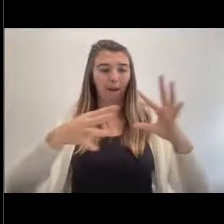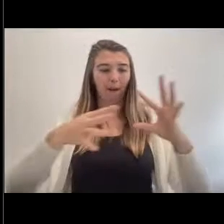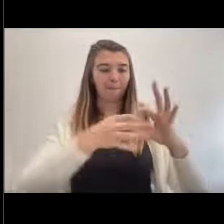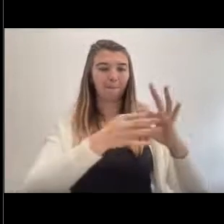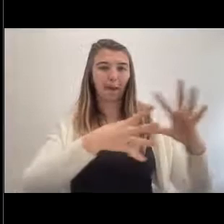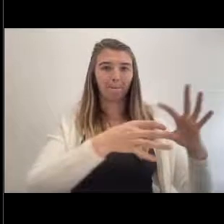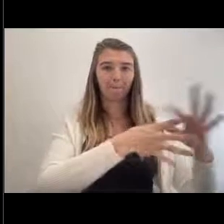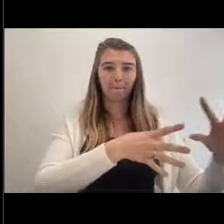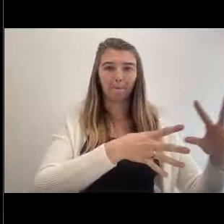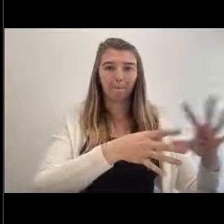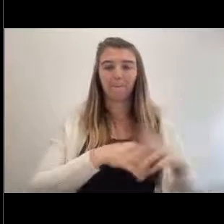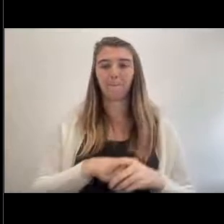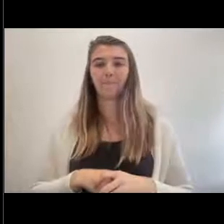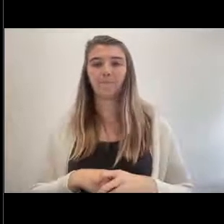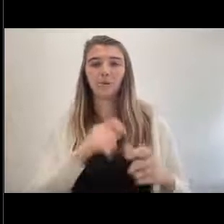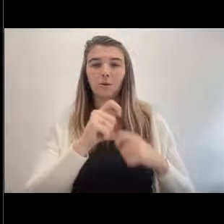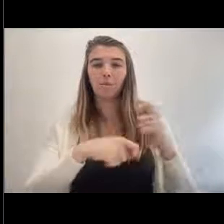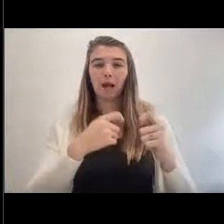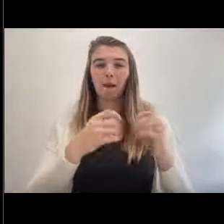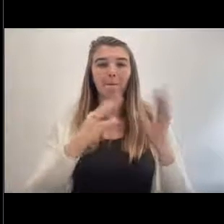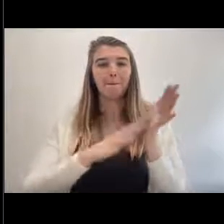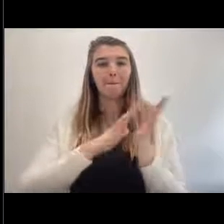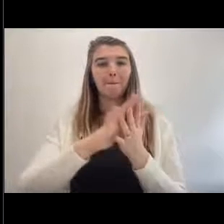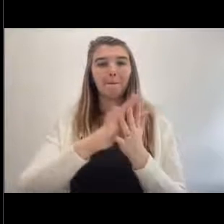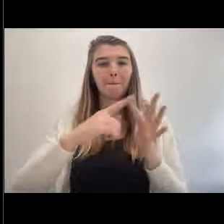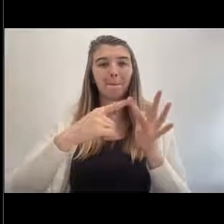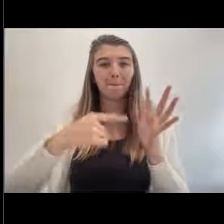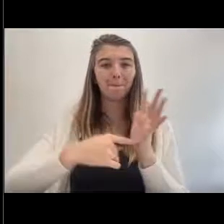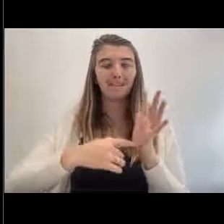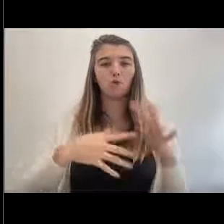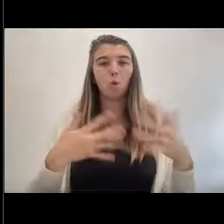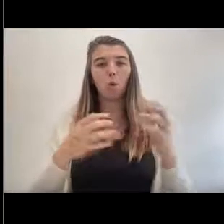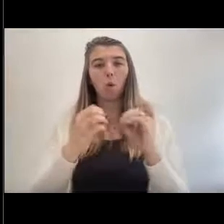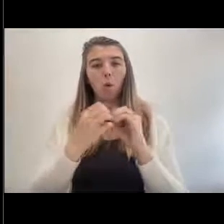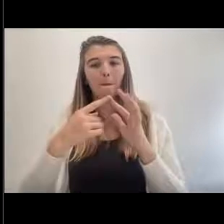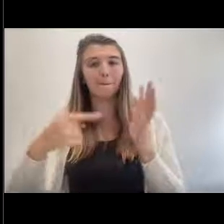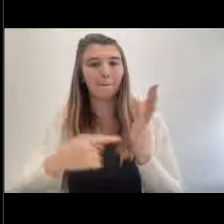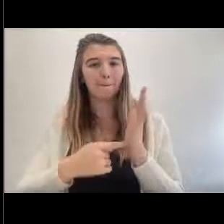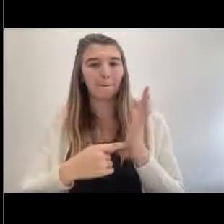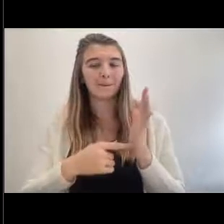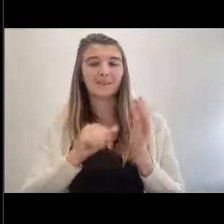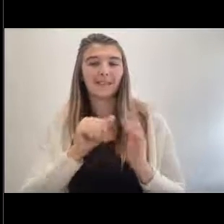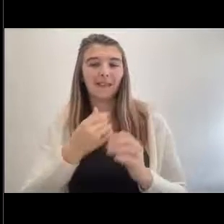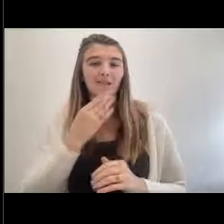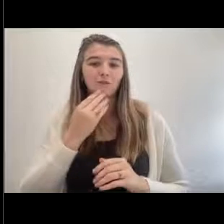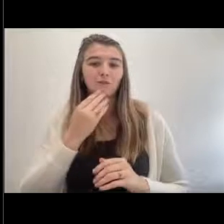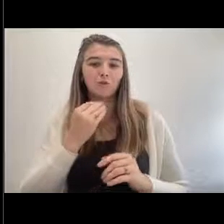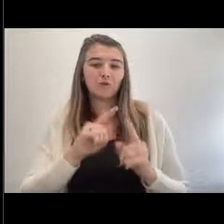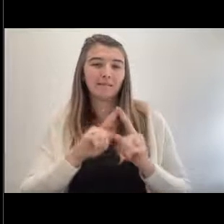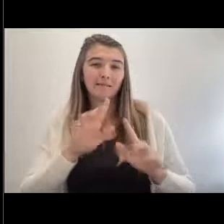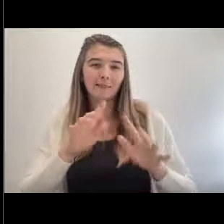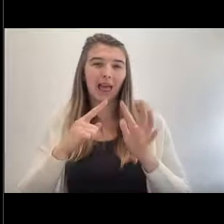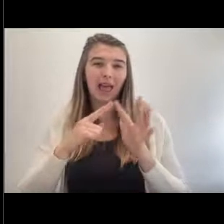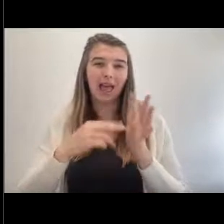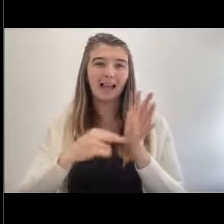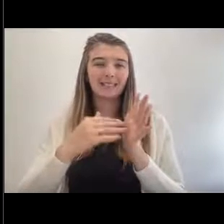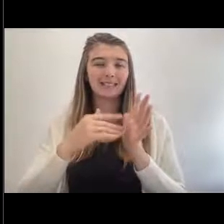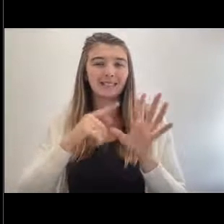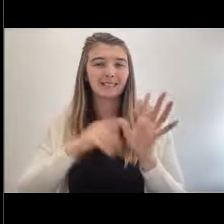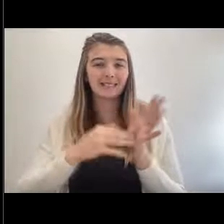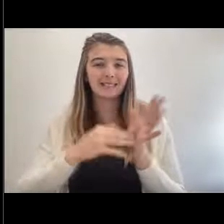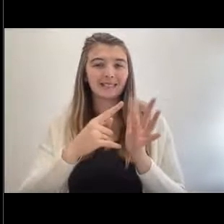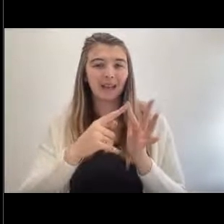BET, and then it uses a metase, a second fairly similar enzyme, to further break down this MET or BET into terephthalic acid